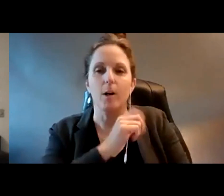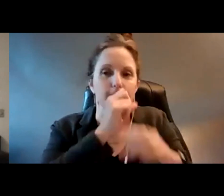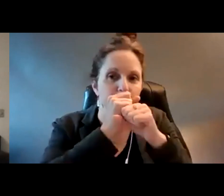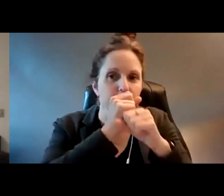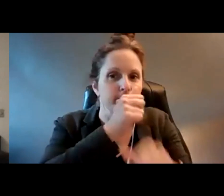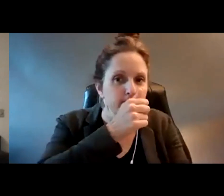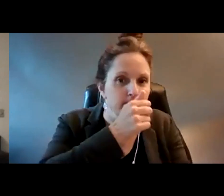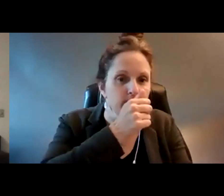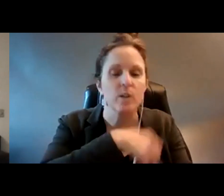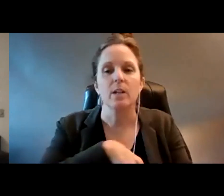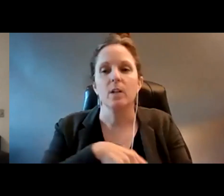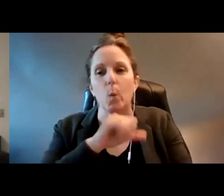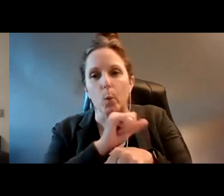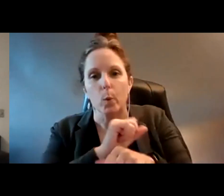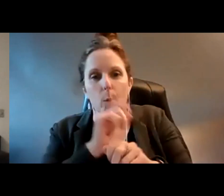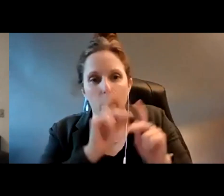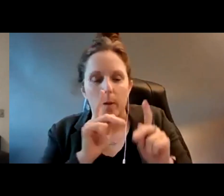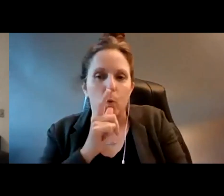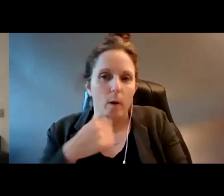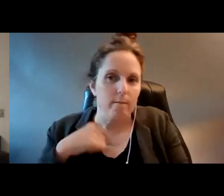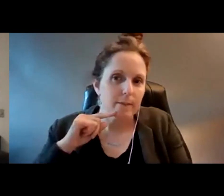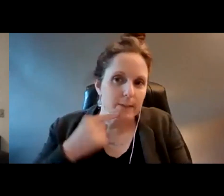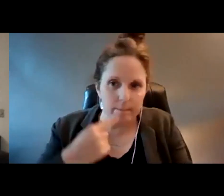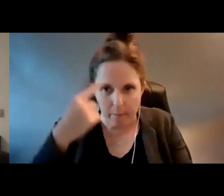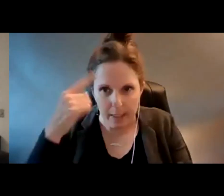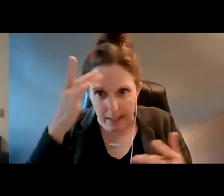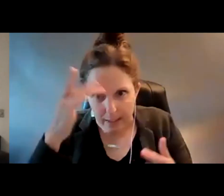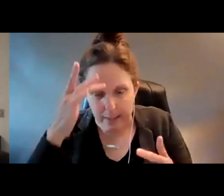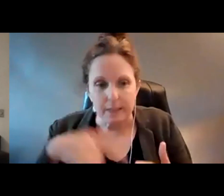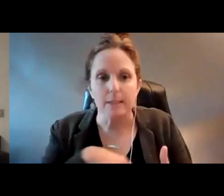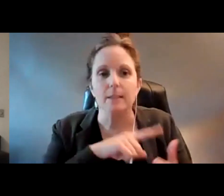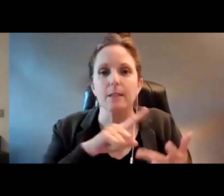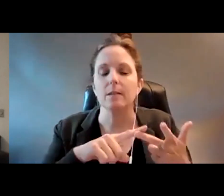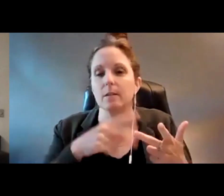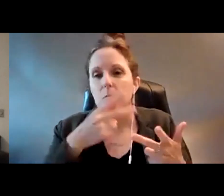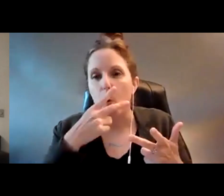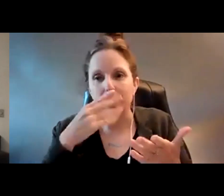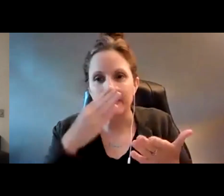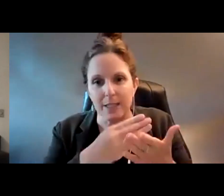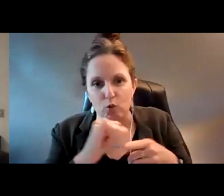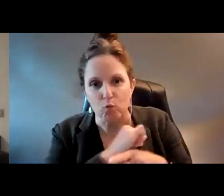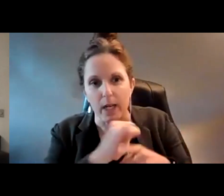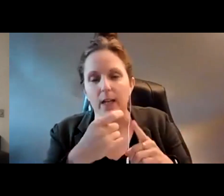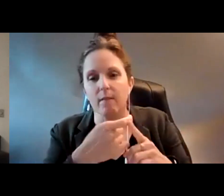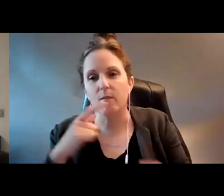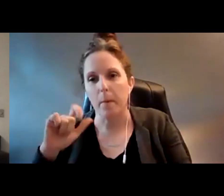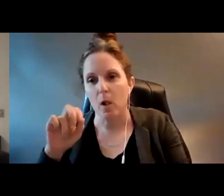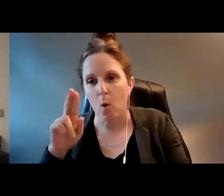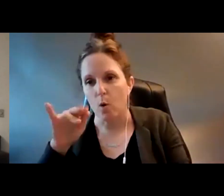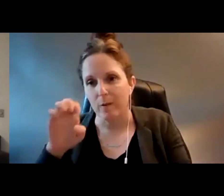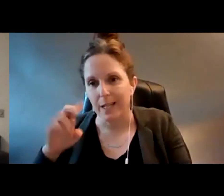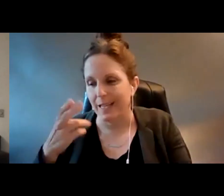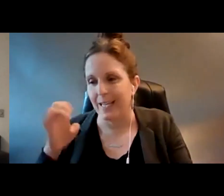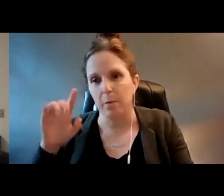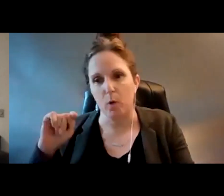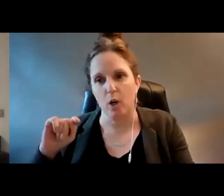at the time. So they had employment-related, hire-related training on working with people with serious mental illness,